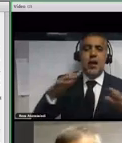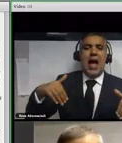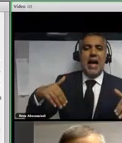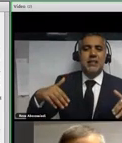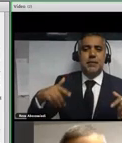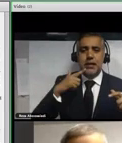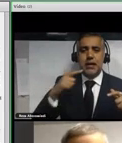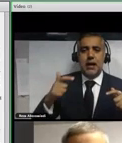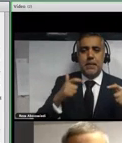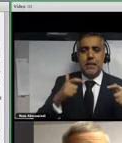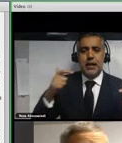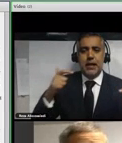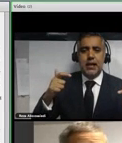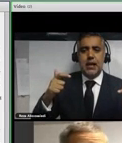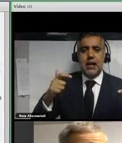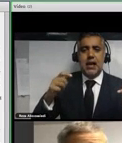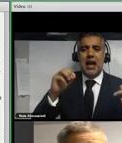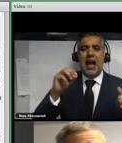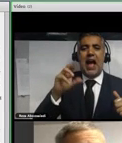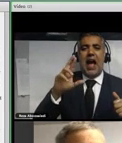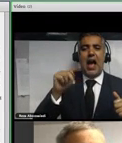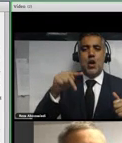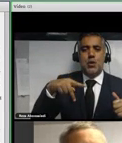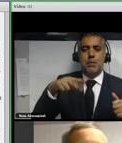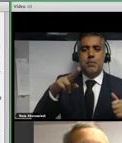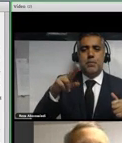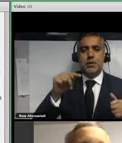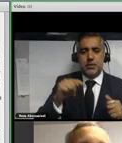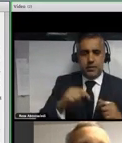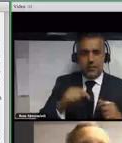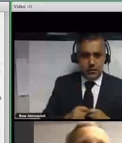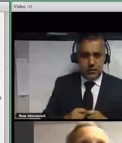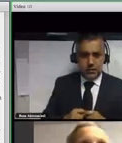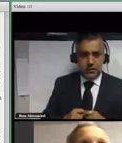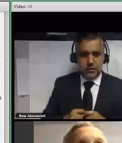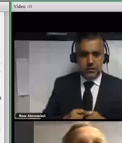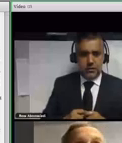big output in this regard.